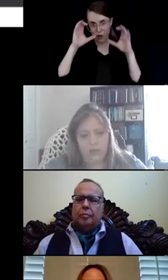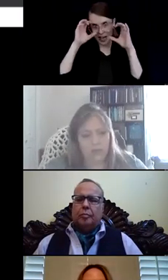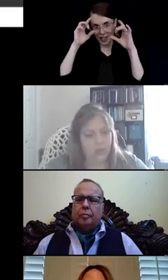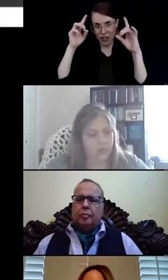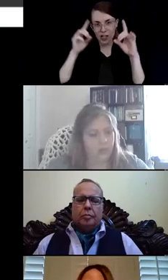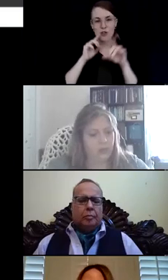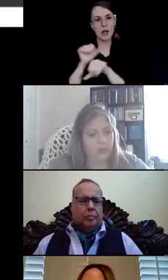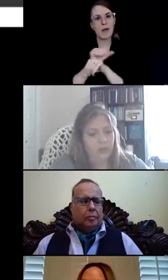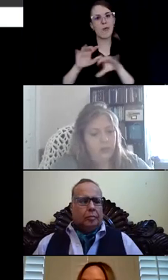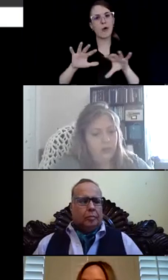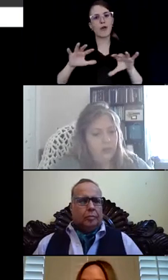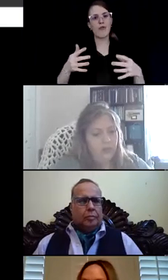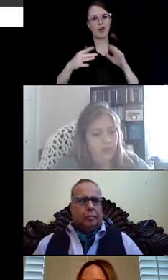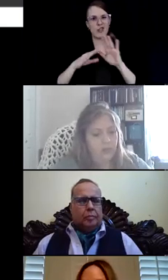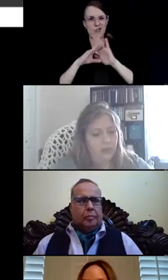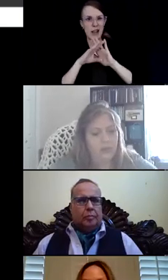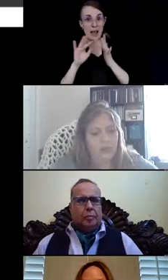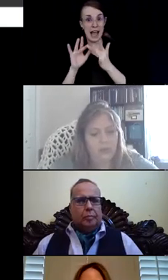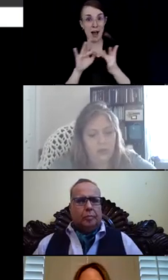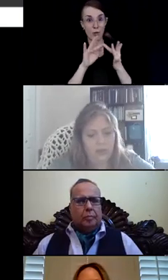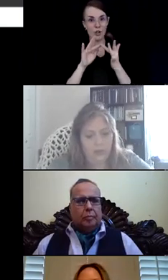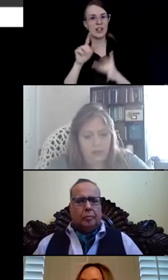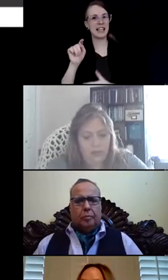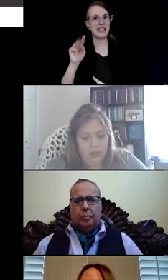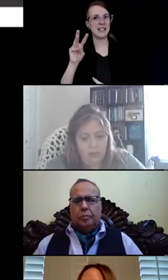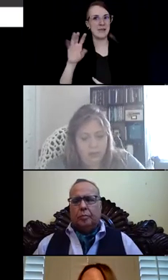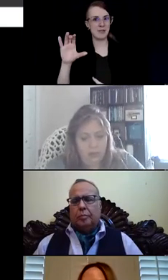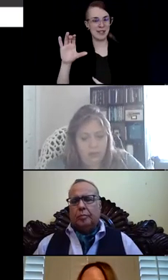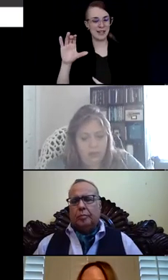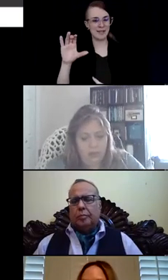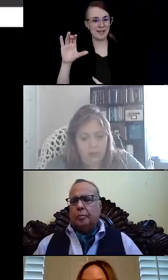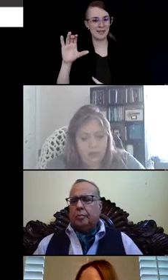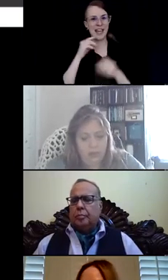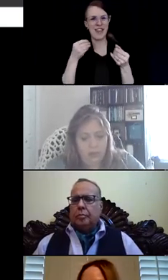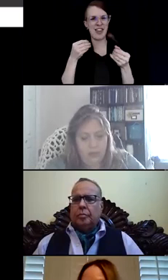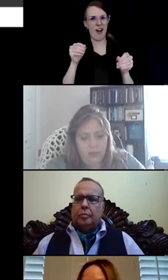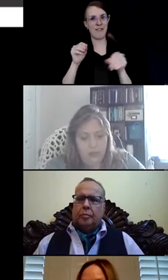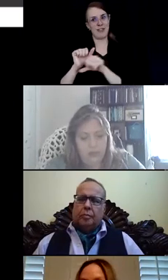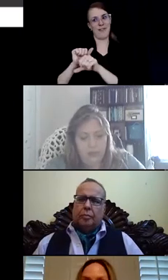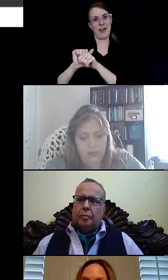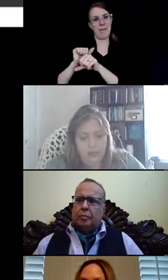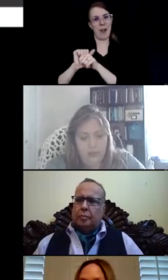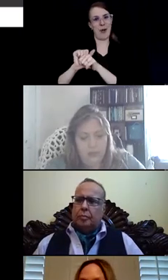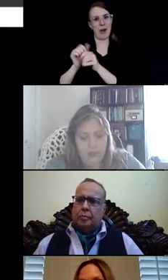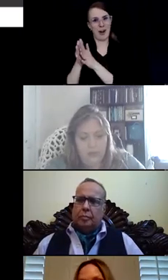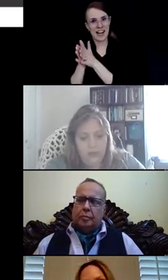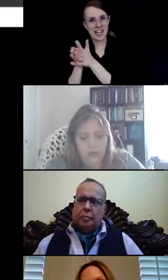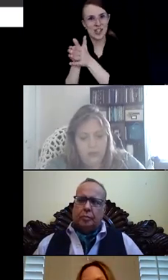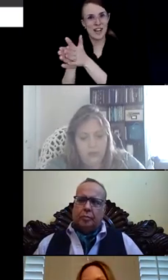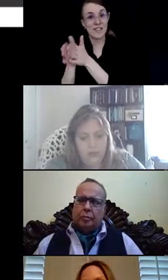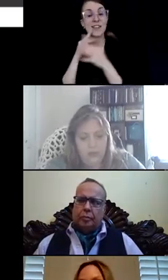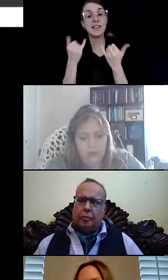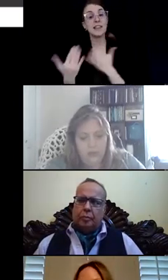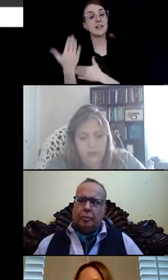Development Outreach here at the Texas Workforce Commission in the Office of Employer Initiatives. We're here this morning to